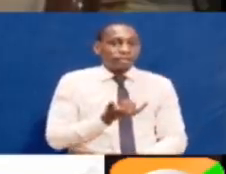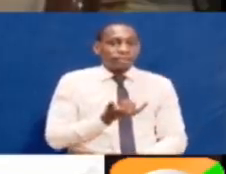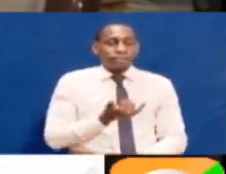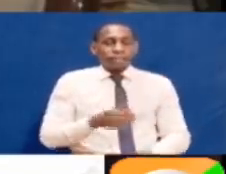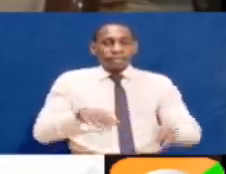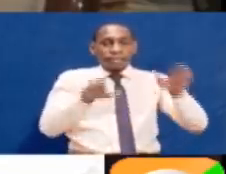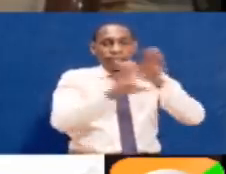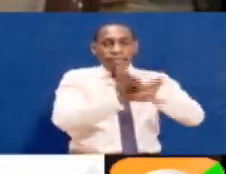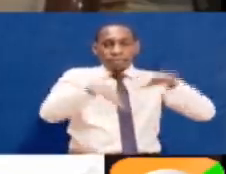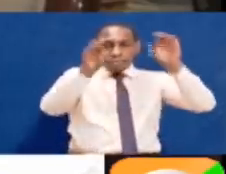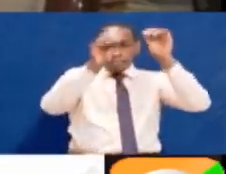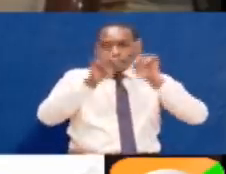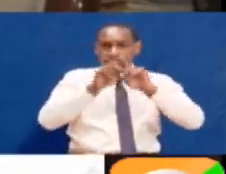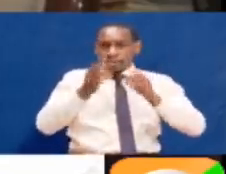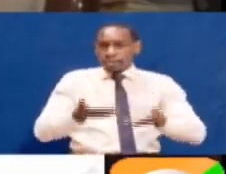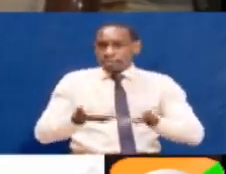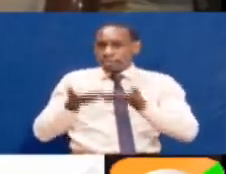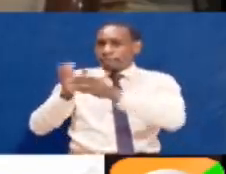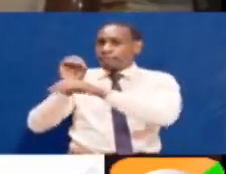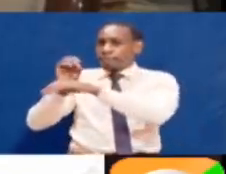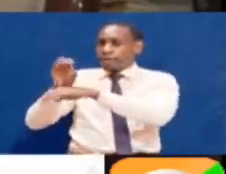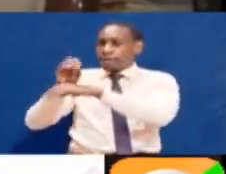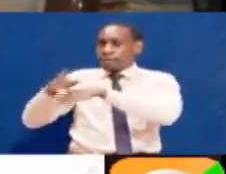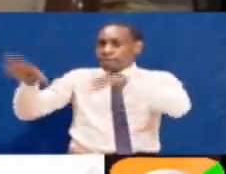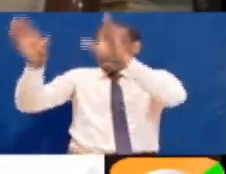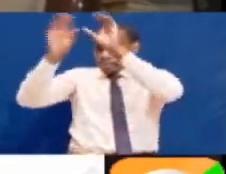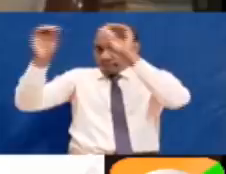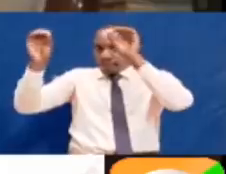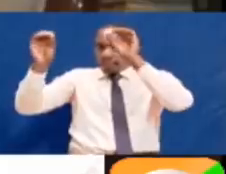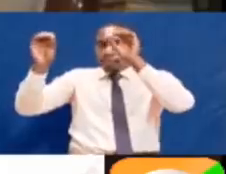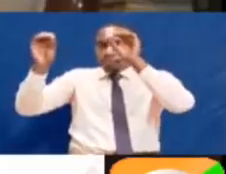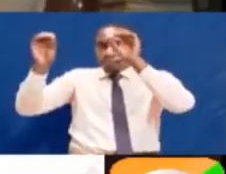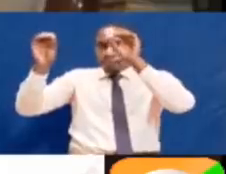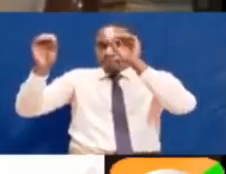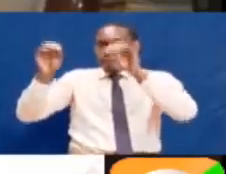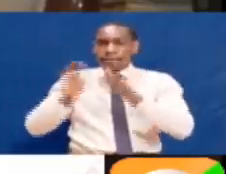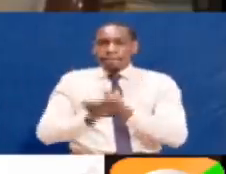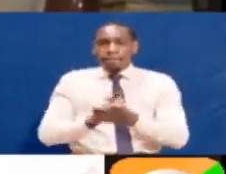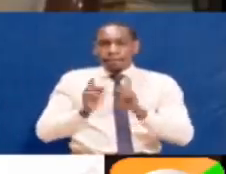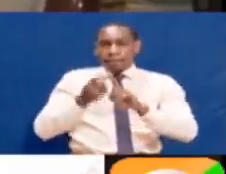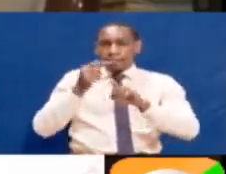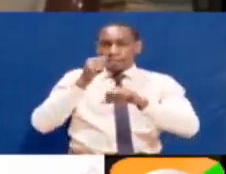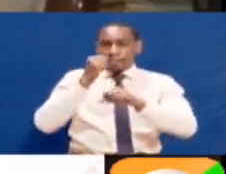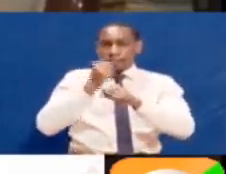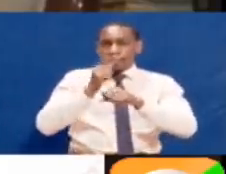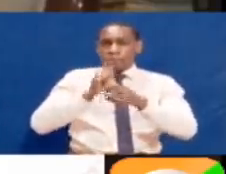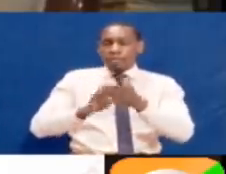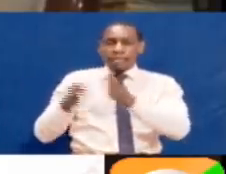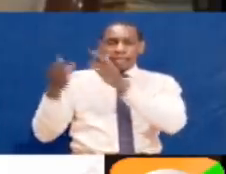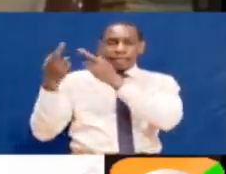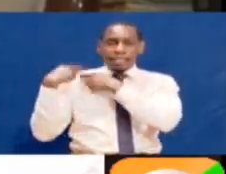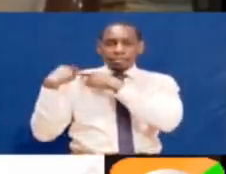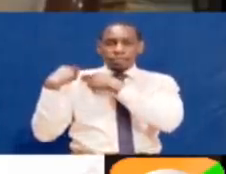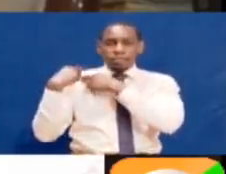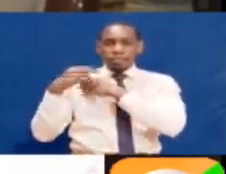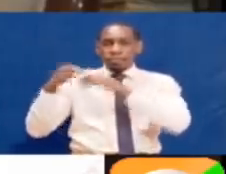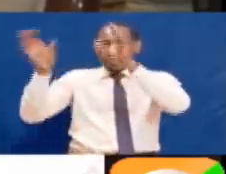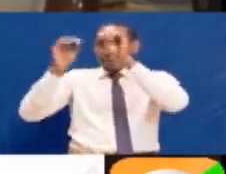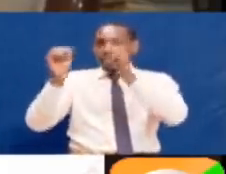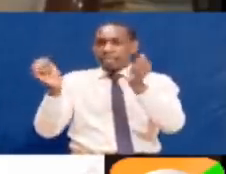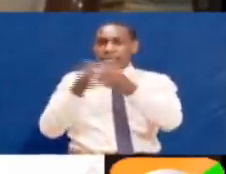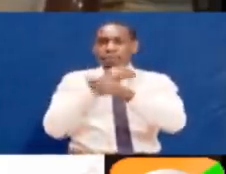Deputy President also presents his counsel to the president. What he has with it is the mandate of the president. He cannot compete with the